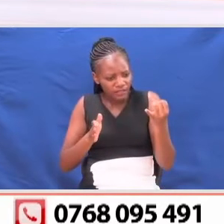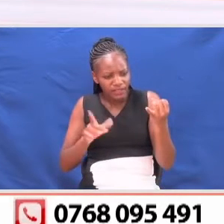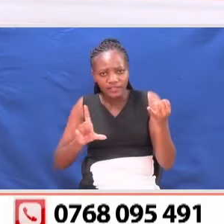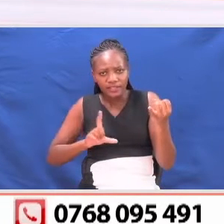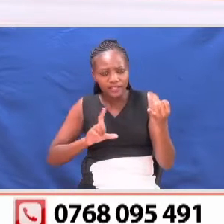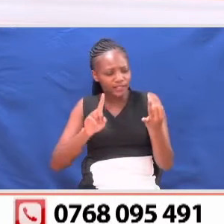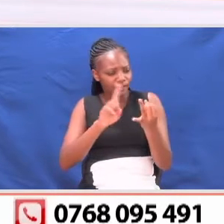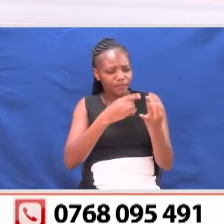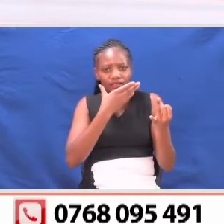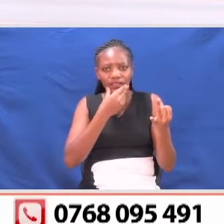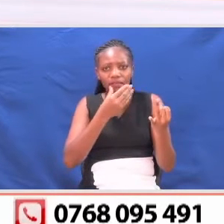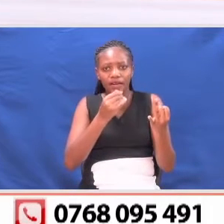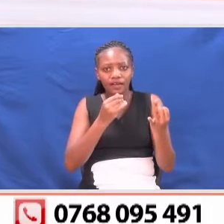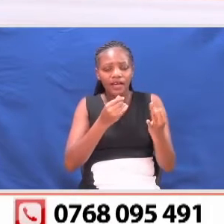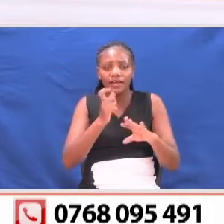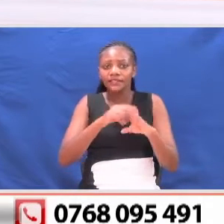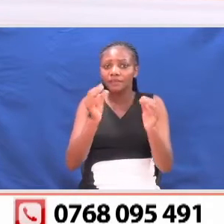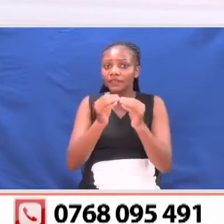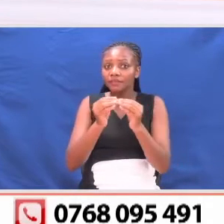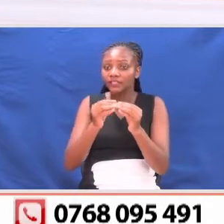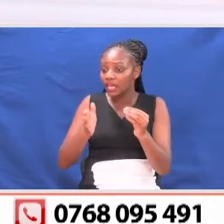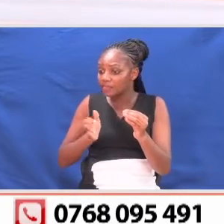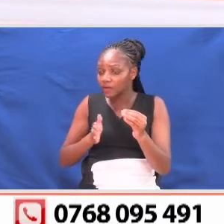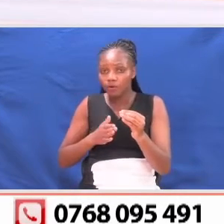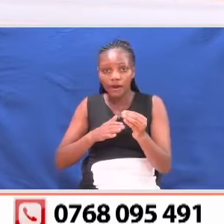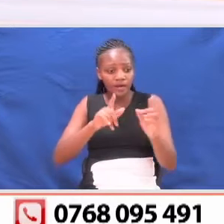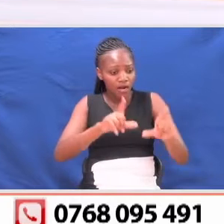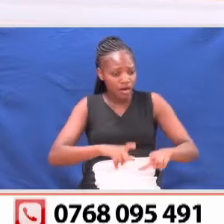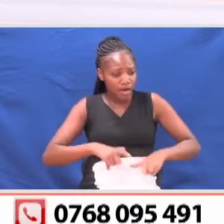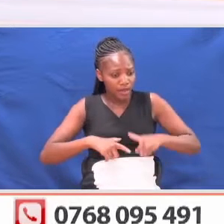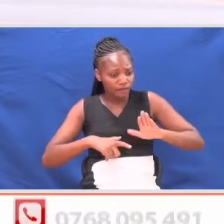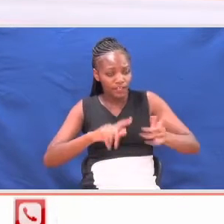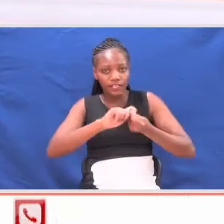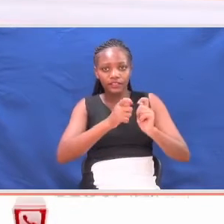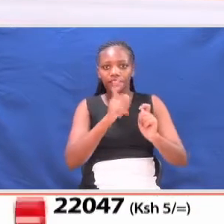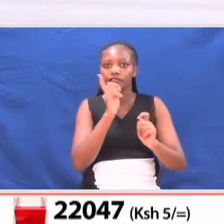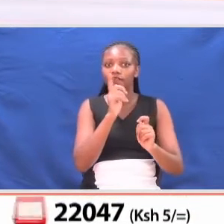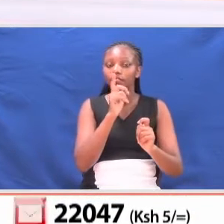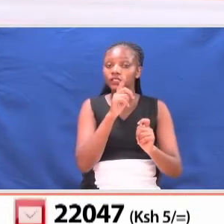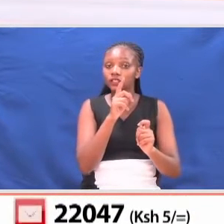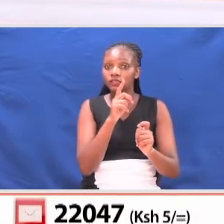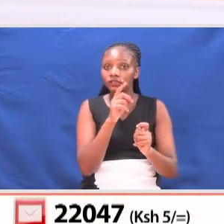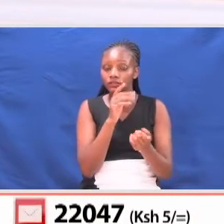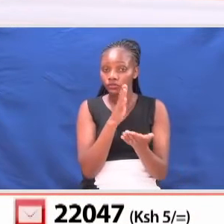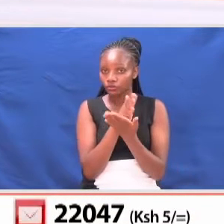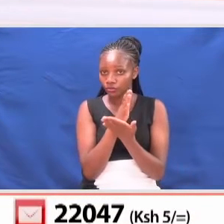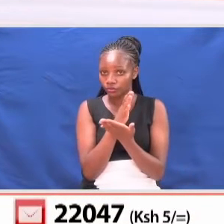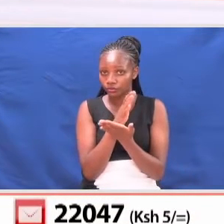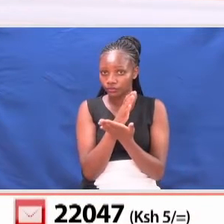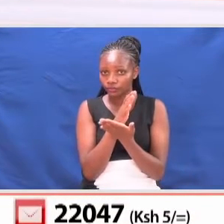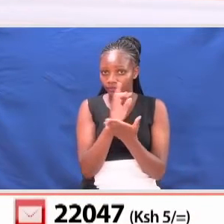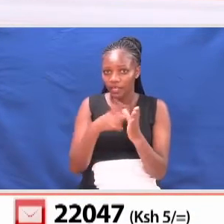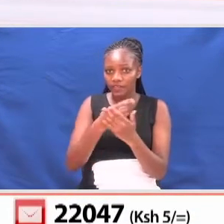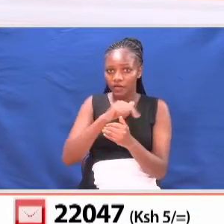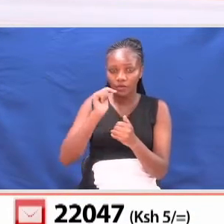life encounter, and at the moment they met with Wanjiru, and their lives were never the same again. So we